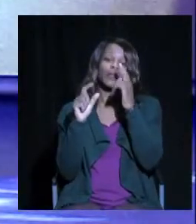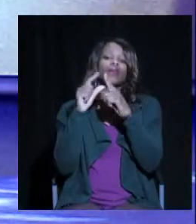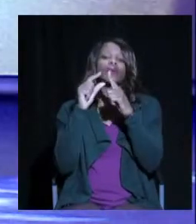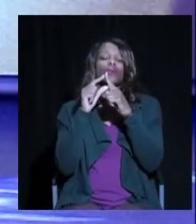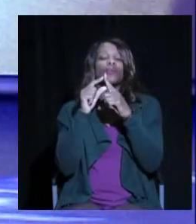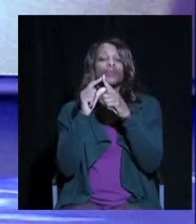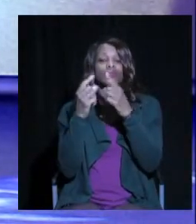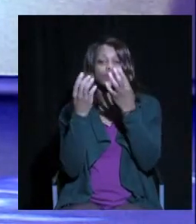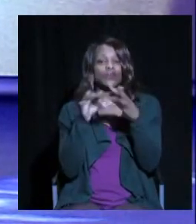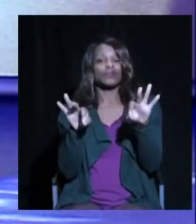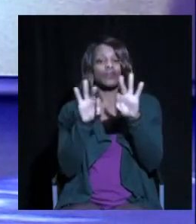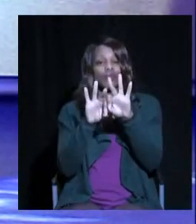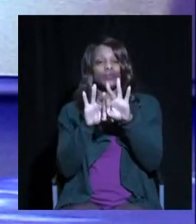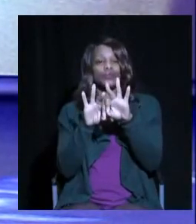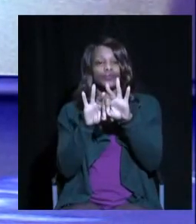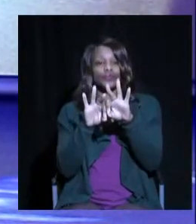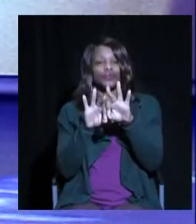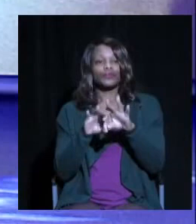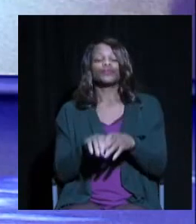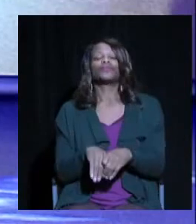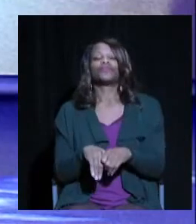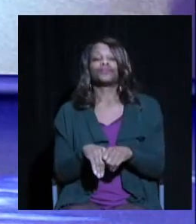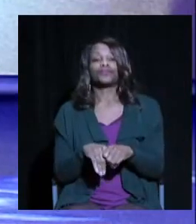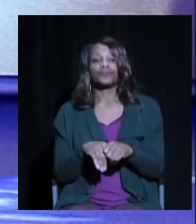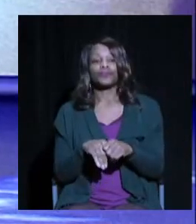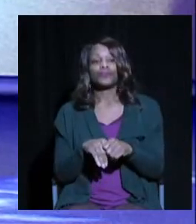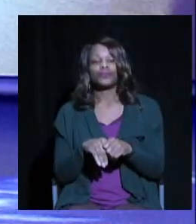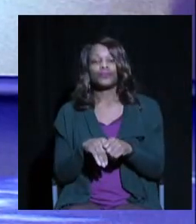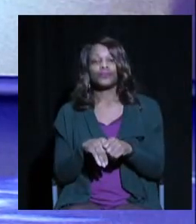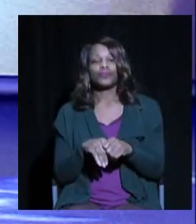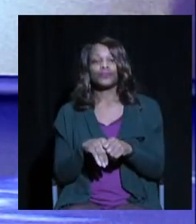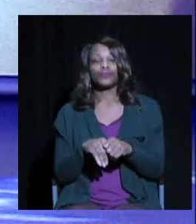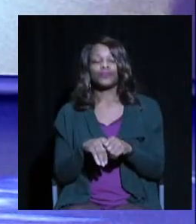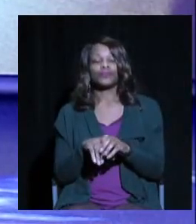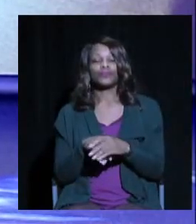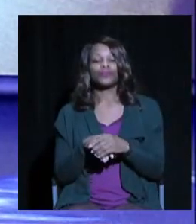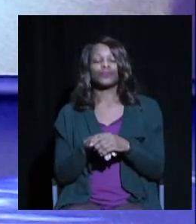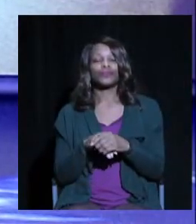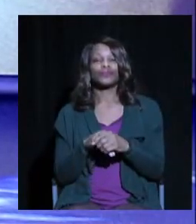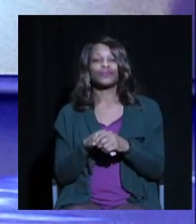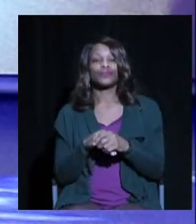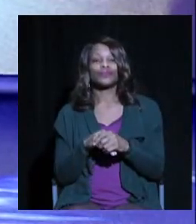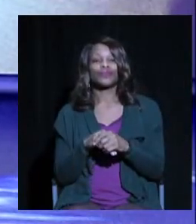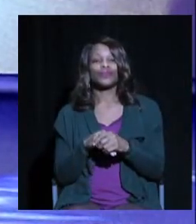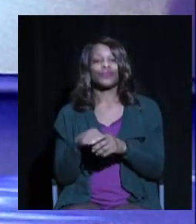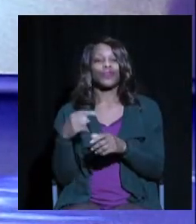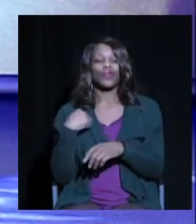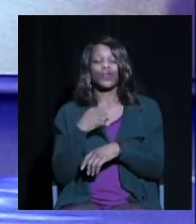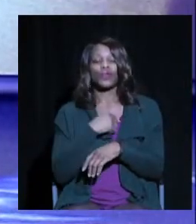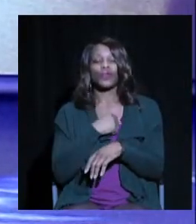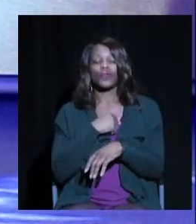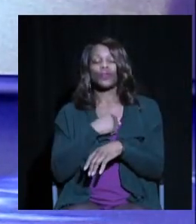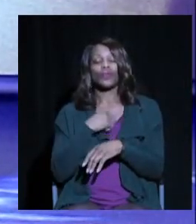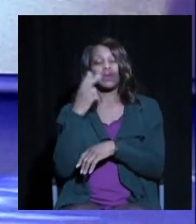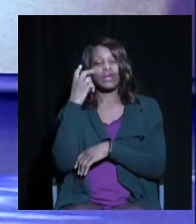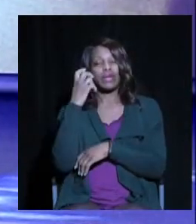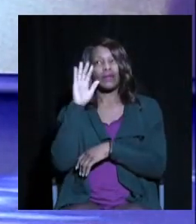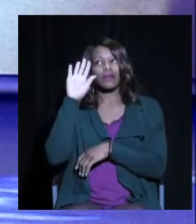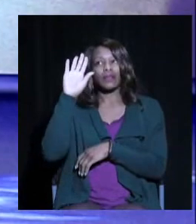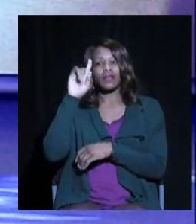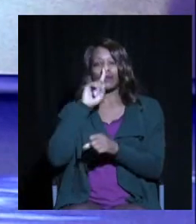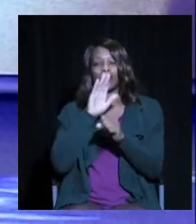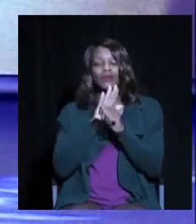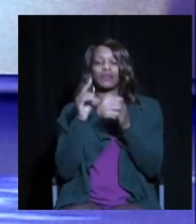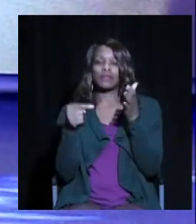for the one who has absolutely never broken a promise. We doubt his promises sometimes.